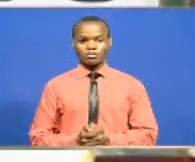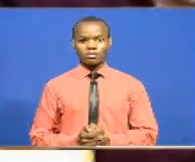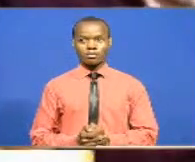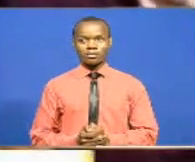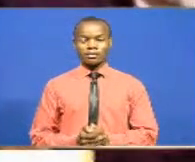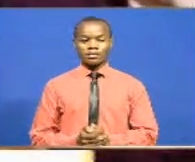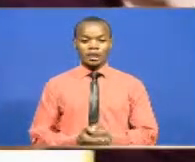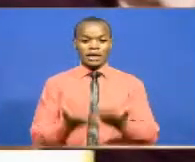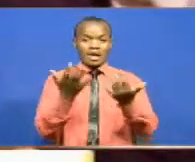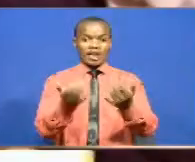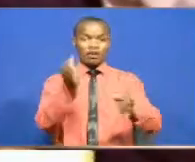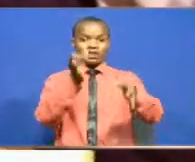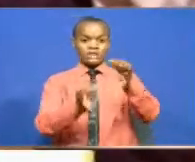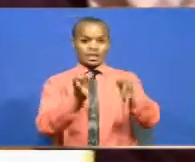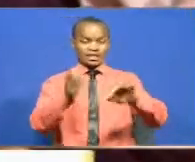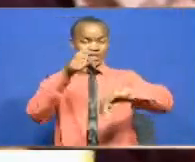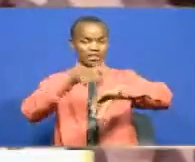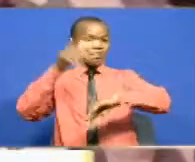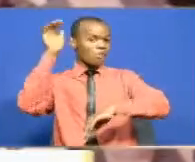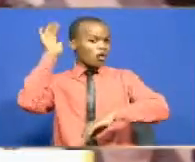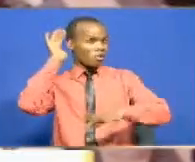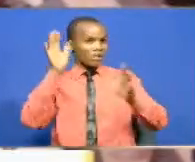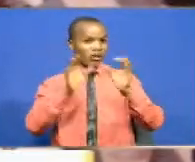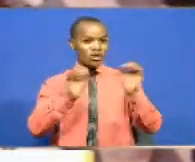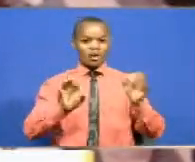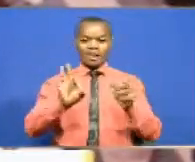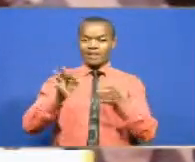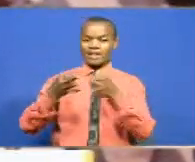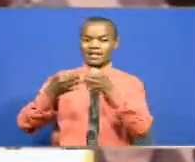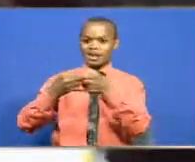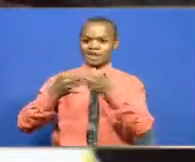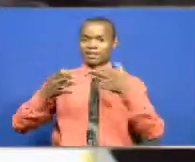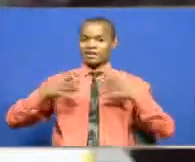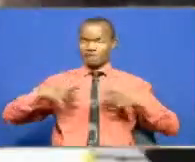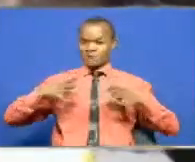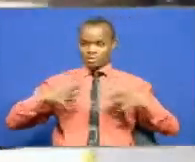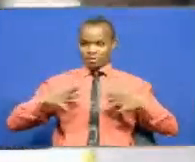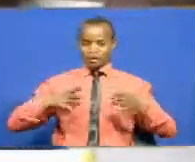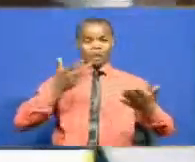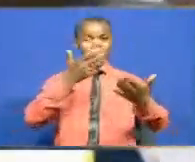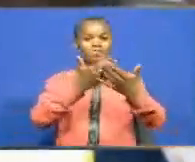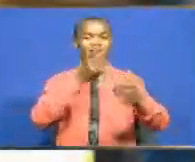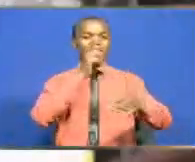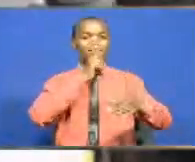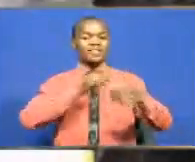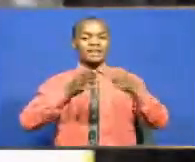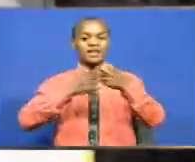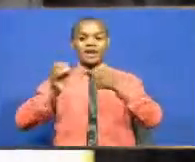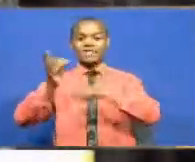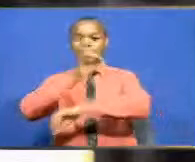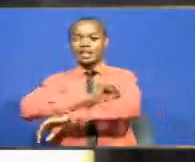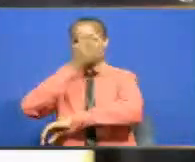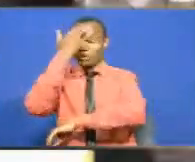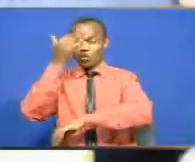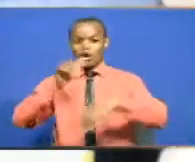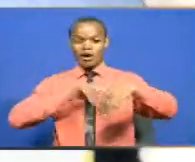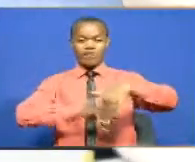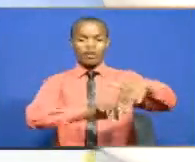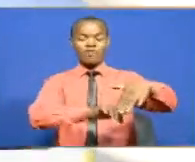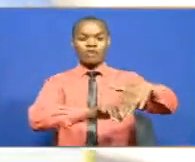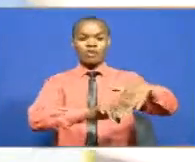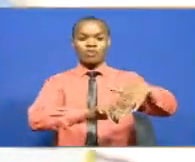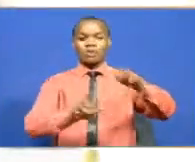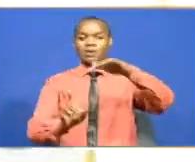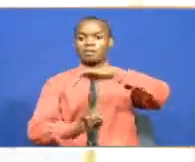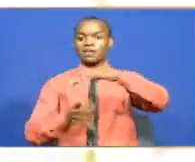Paying the price of disobedience, 38 people are jailed for 90 days in Kiambu for flouting COVID-19 regulations.